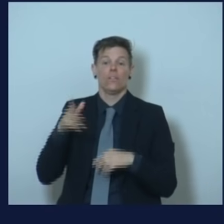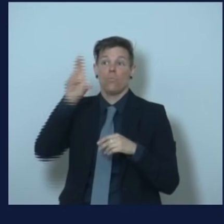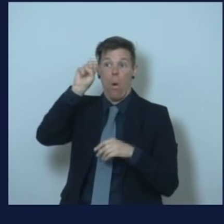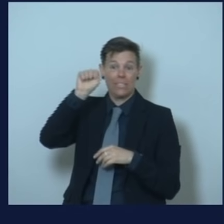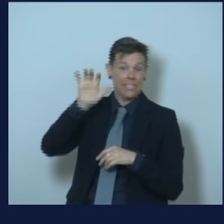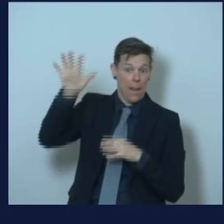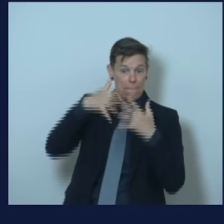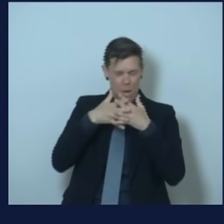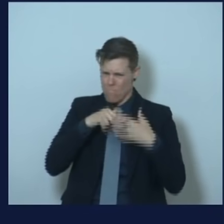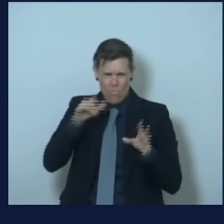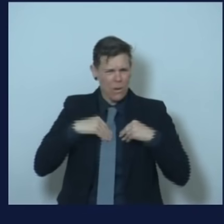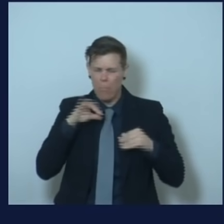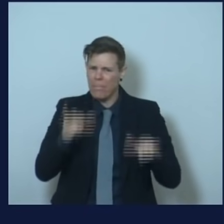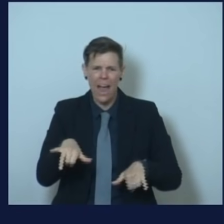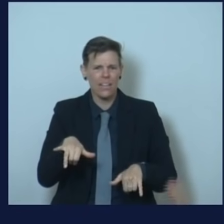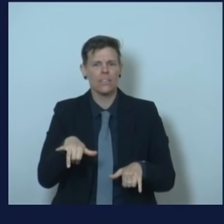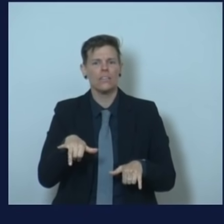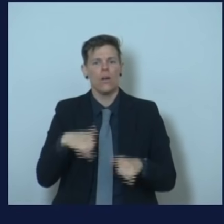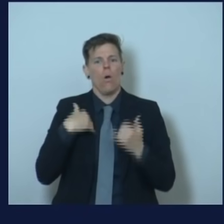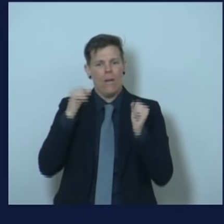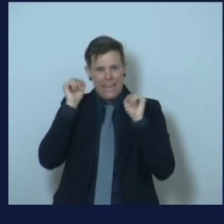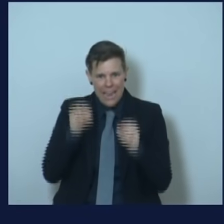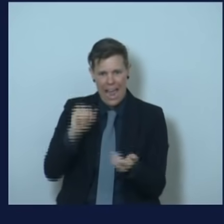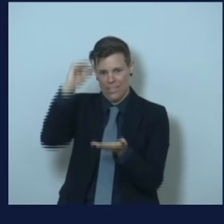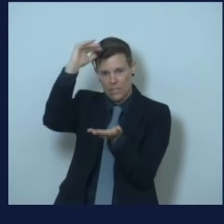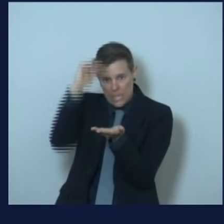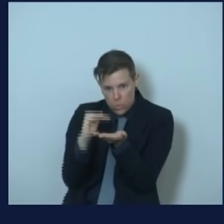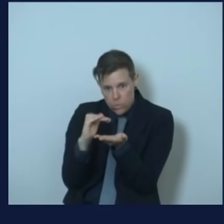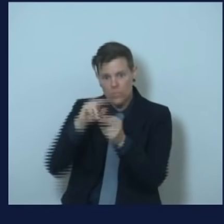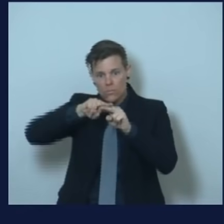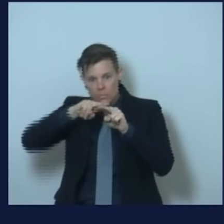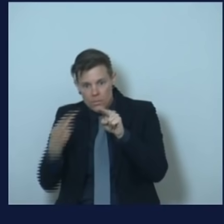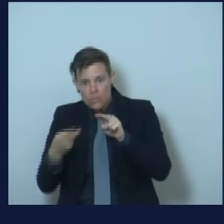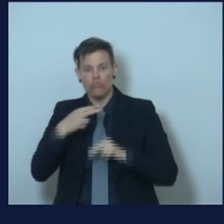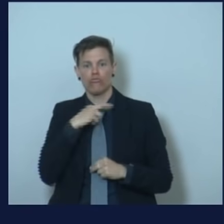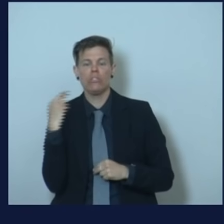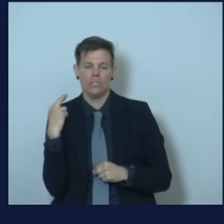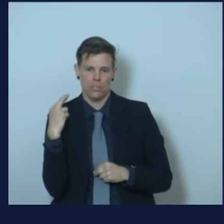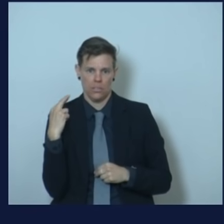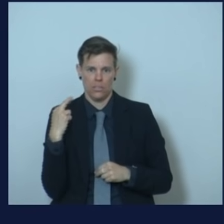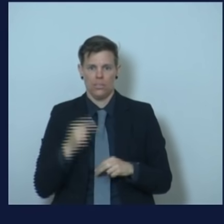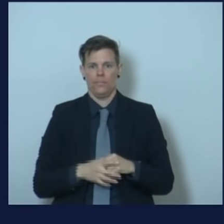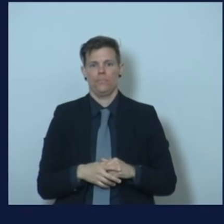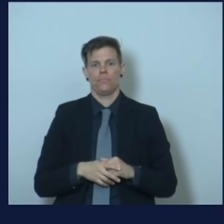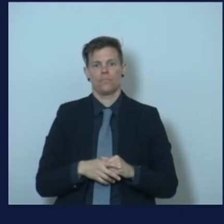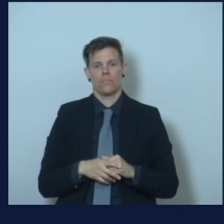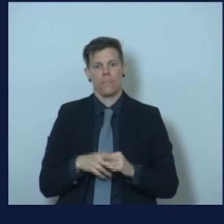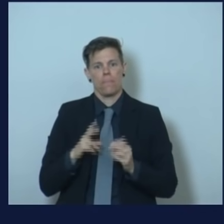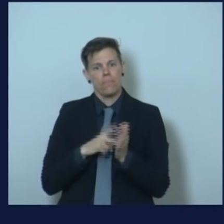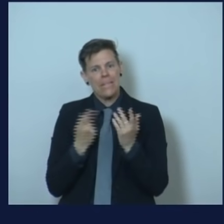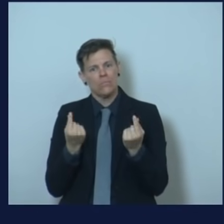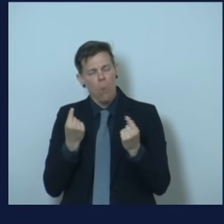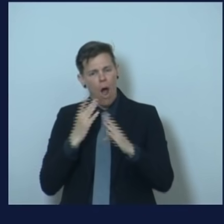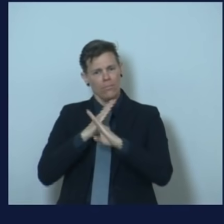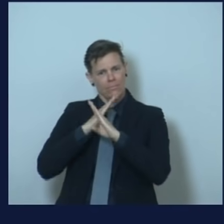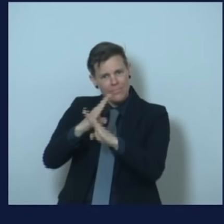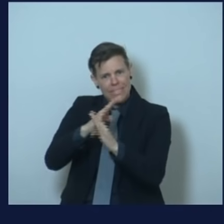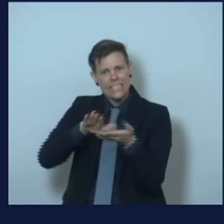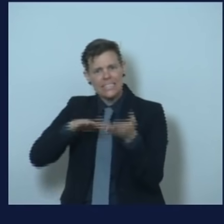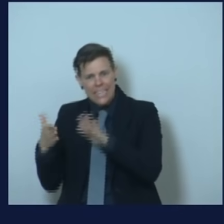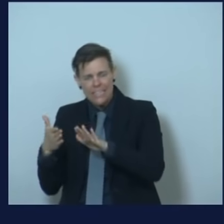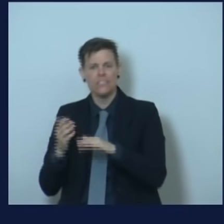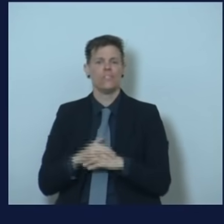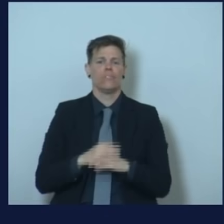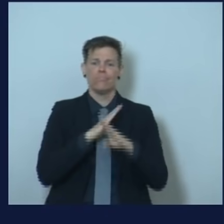to reduce risk, which means reduce or preventing altogether deaths. And the only way that we